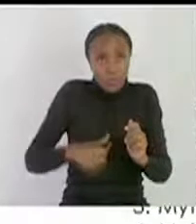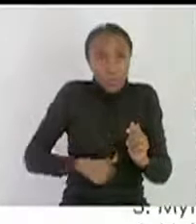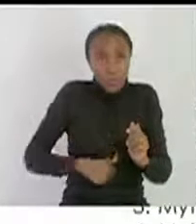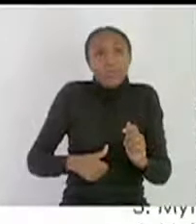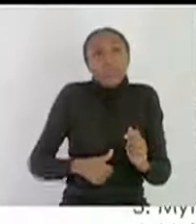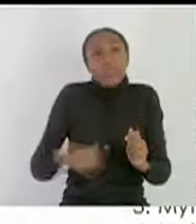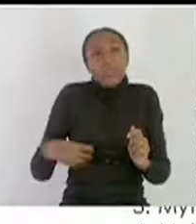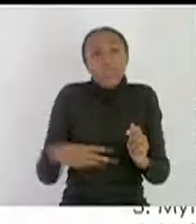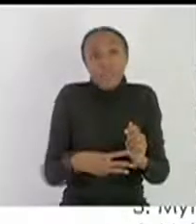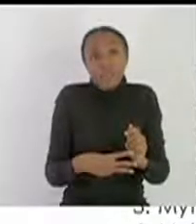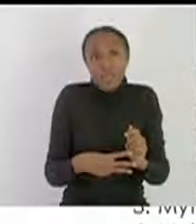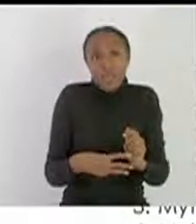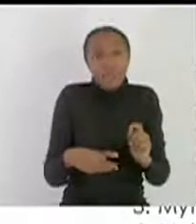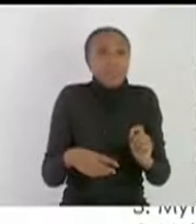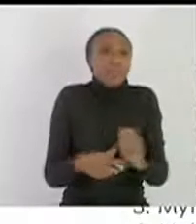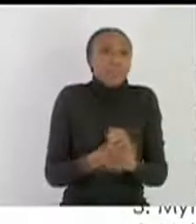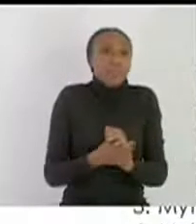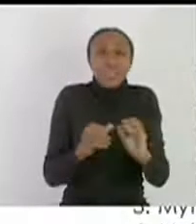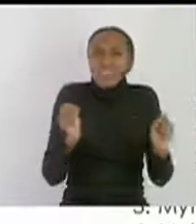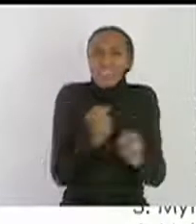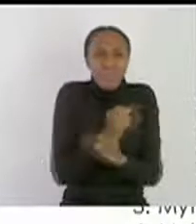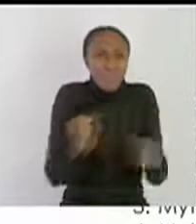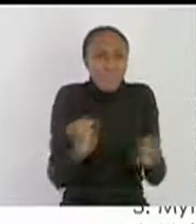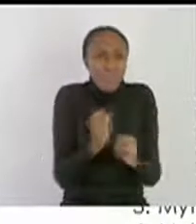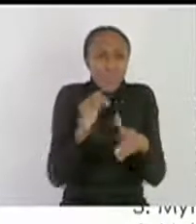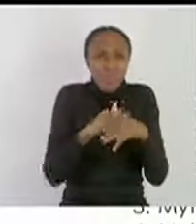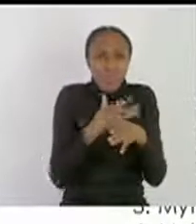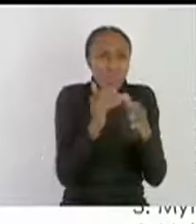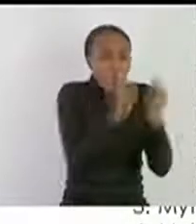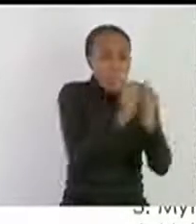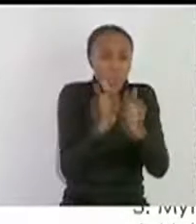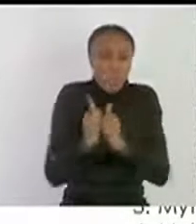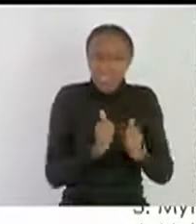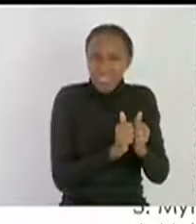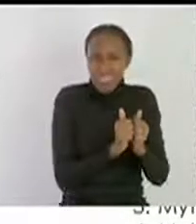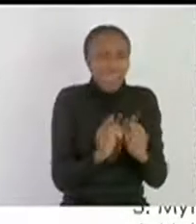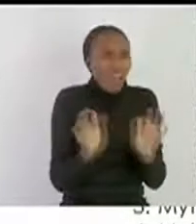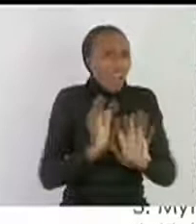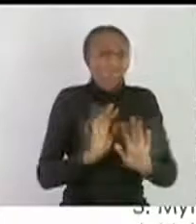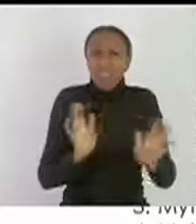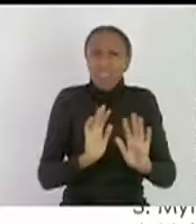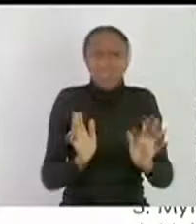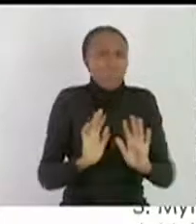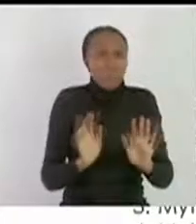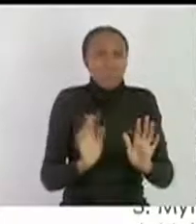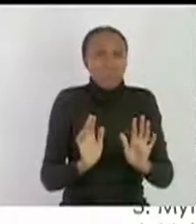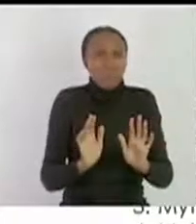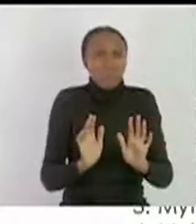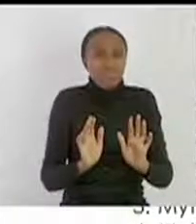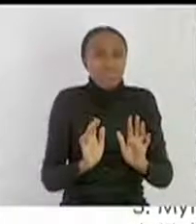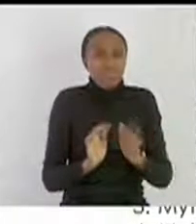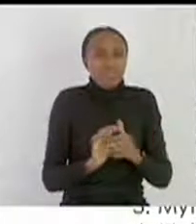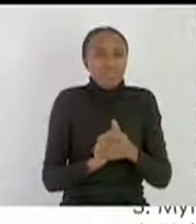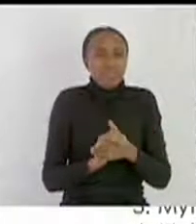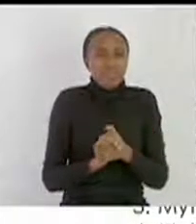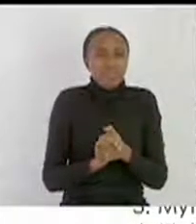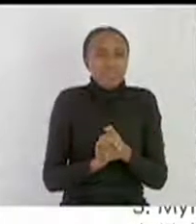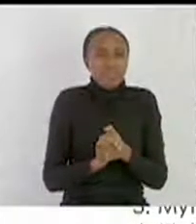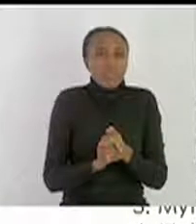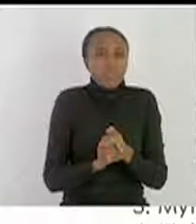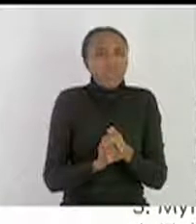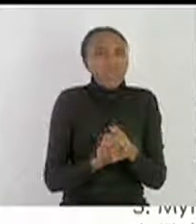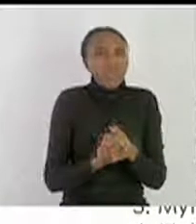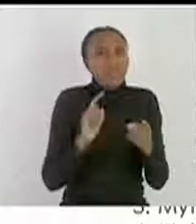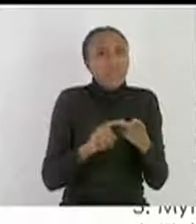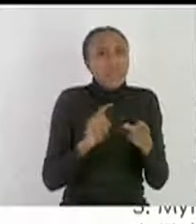not true. There is no way you can just get HIV from being around someone. Myth